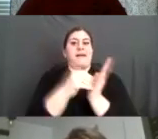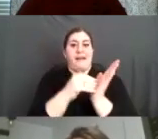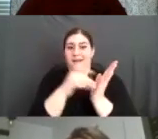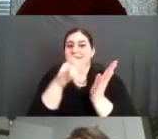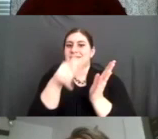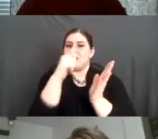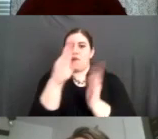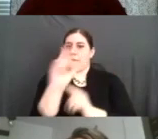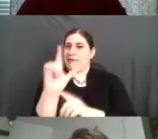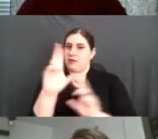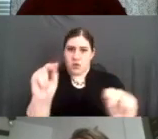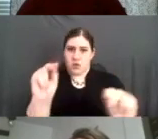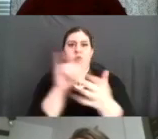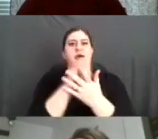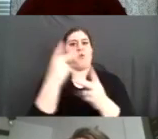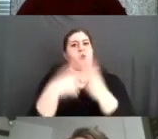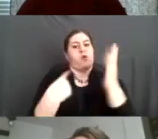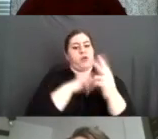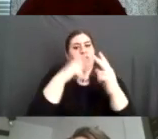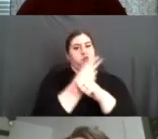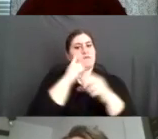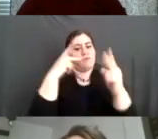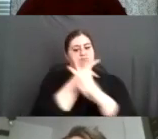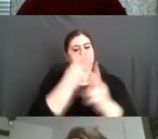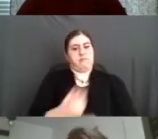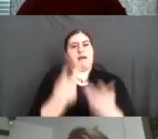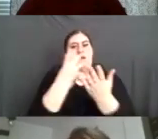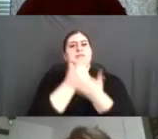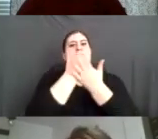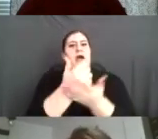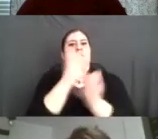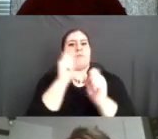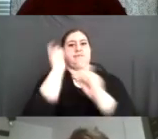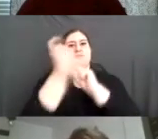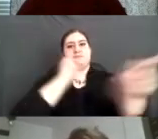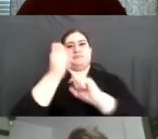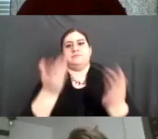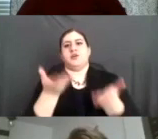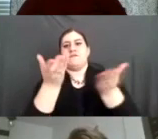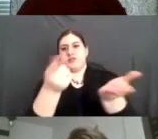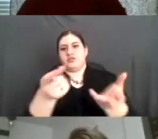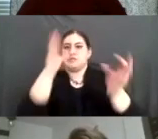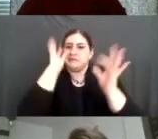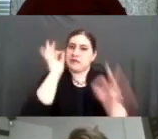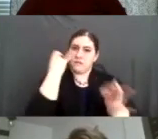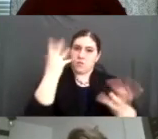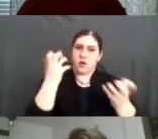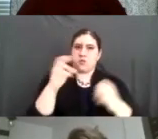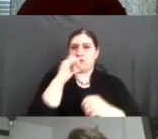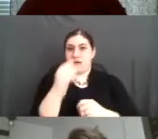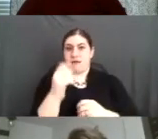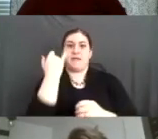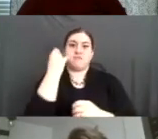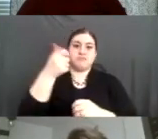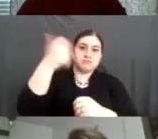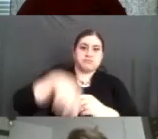not your bill. This is what we use to determine how much aid, how much loans can I offer you so that you can borrow if you're going to choose